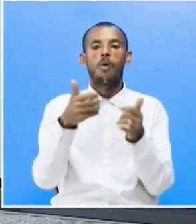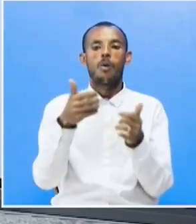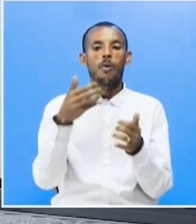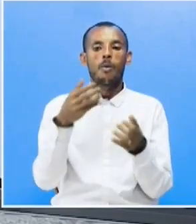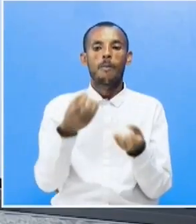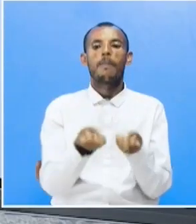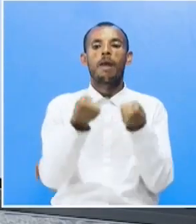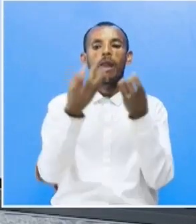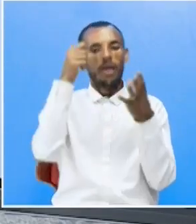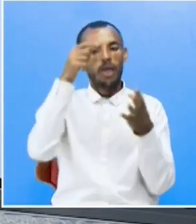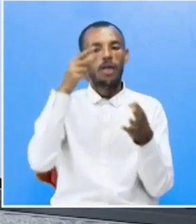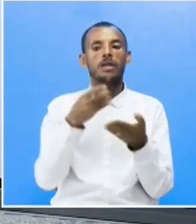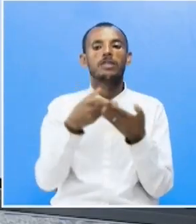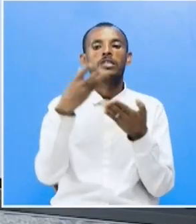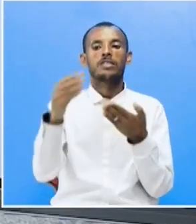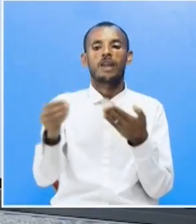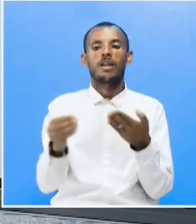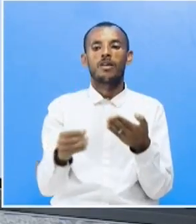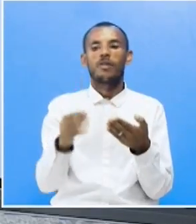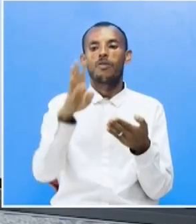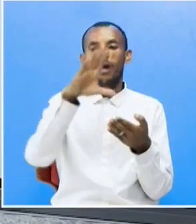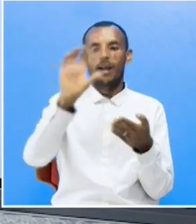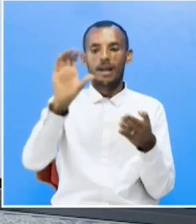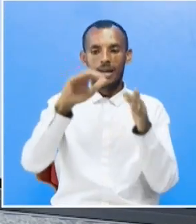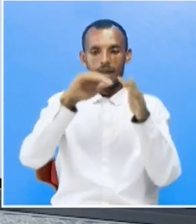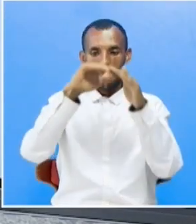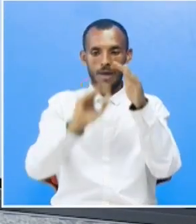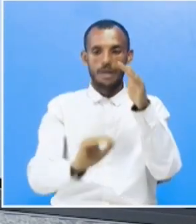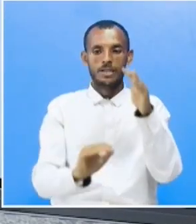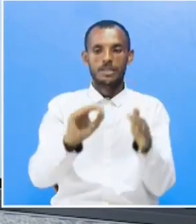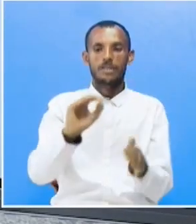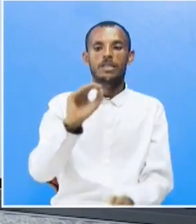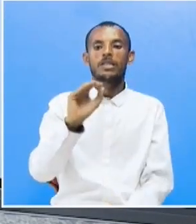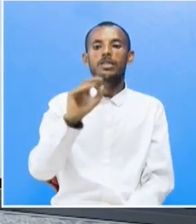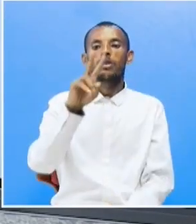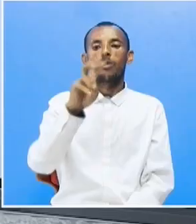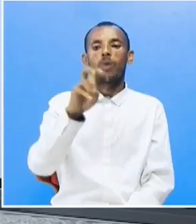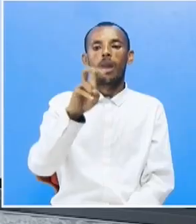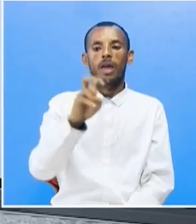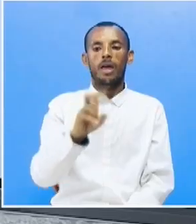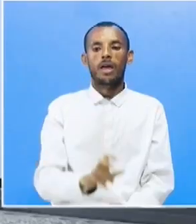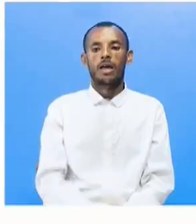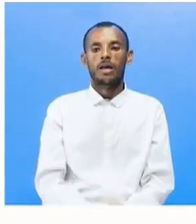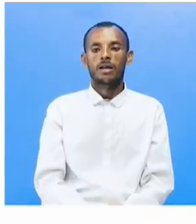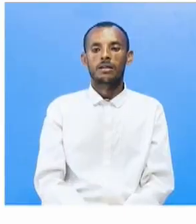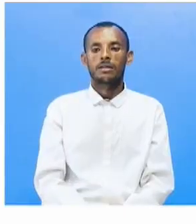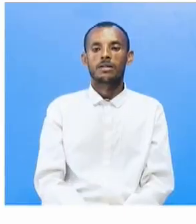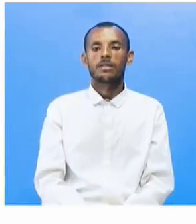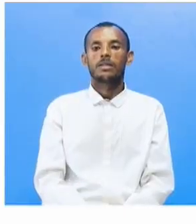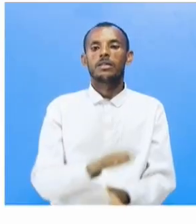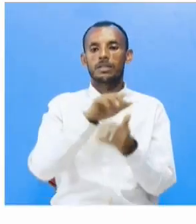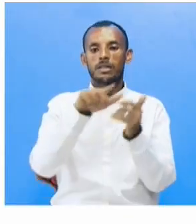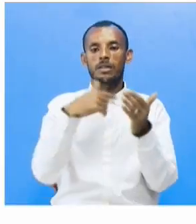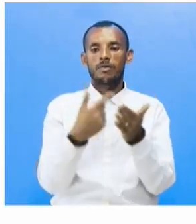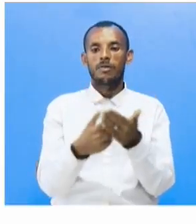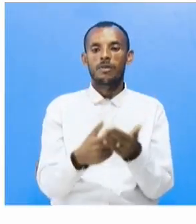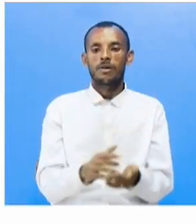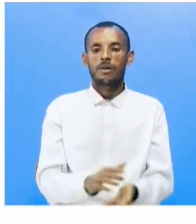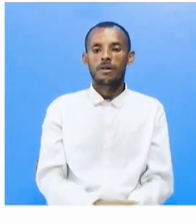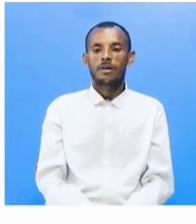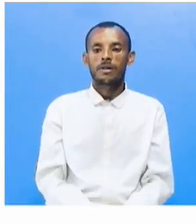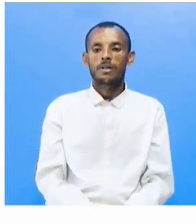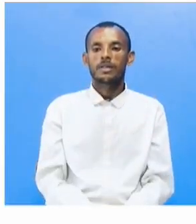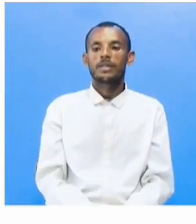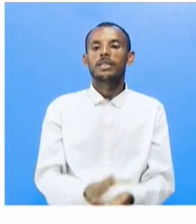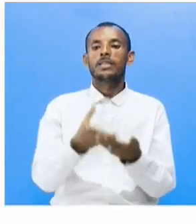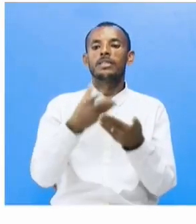He sold 400 minus 20 eggs. Therefore, here, the